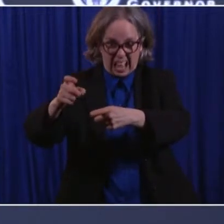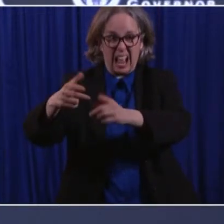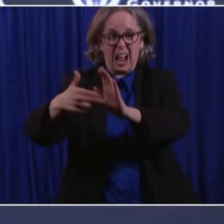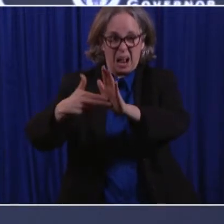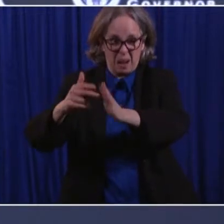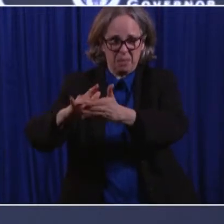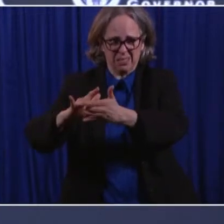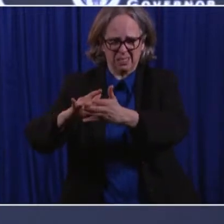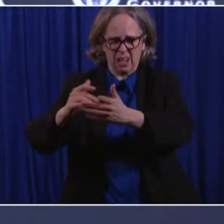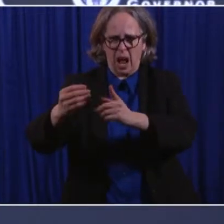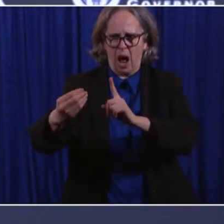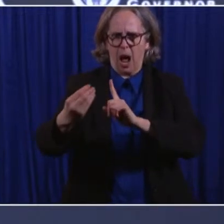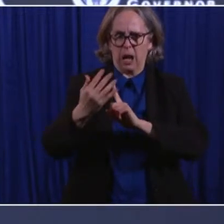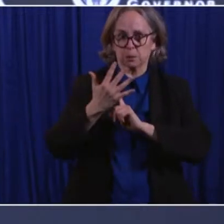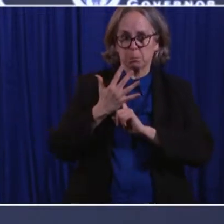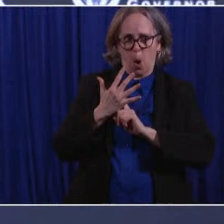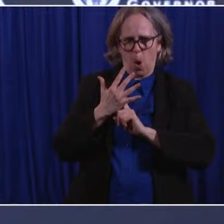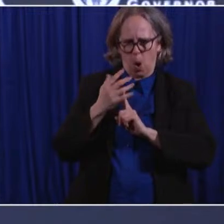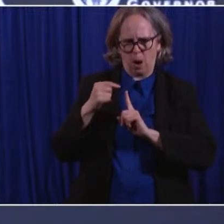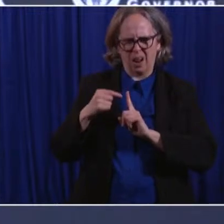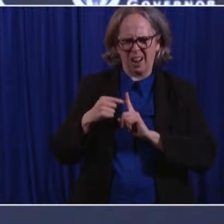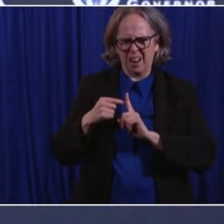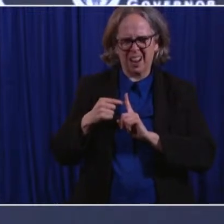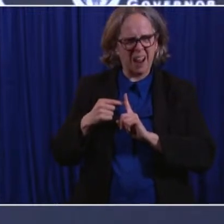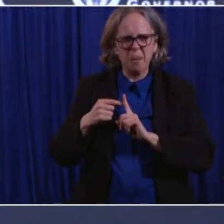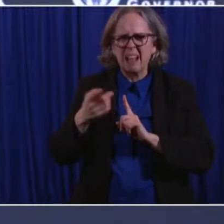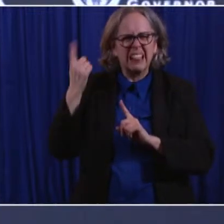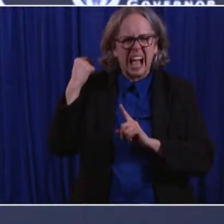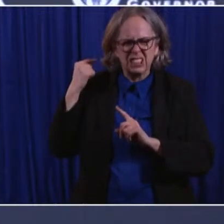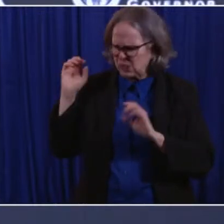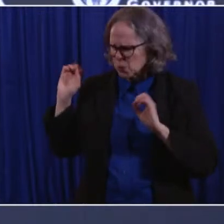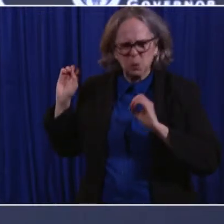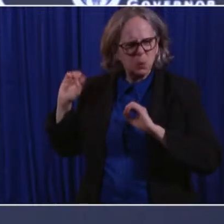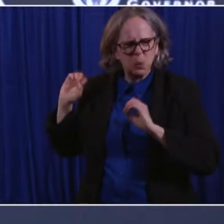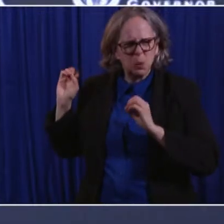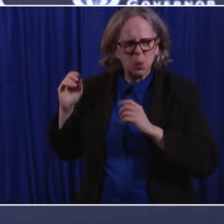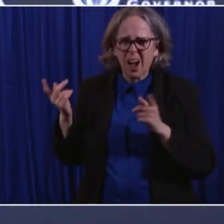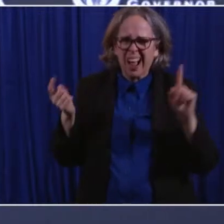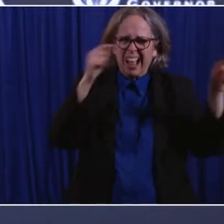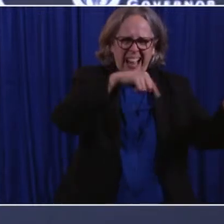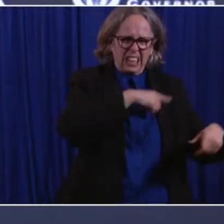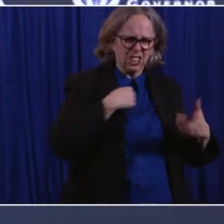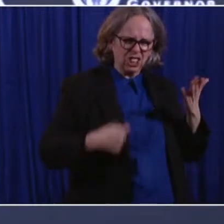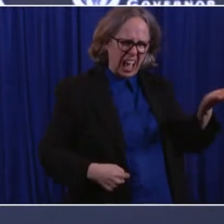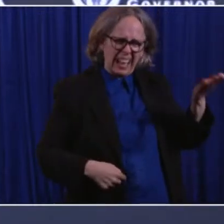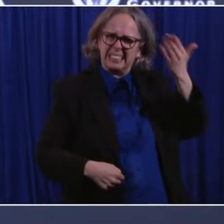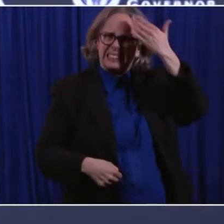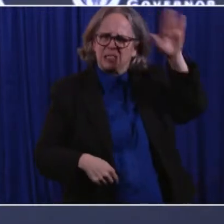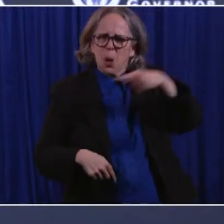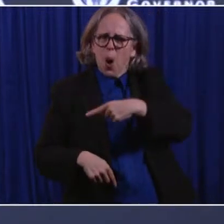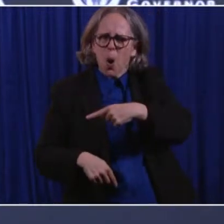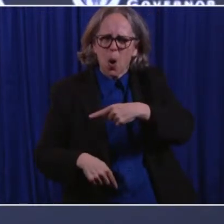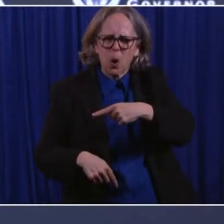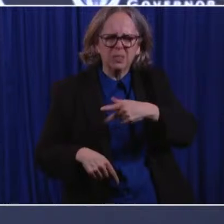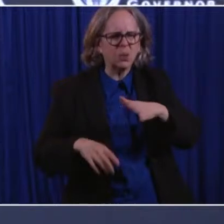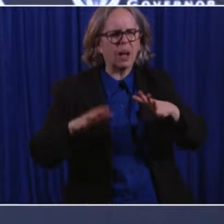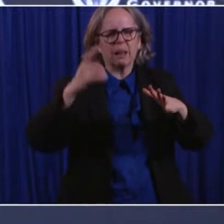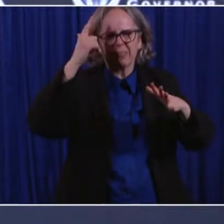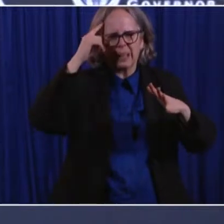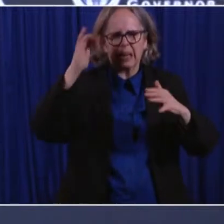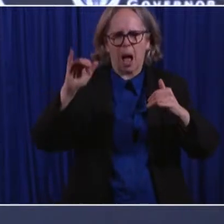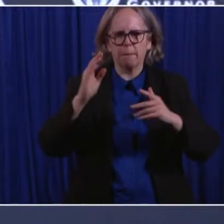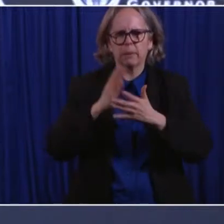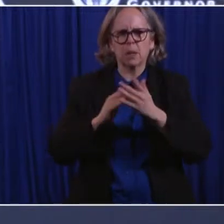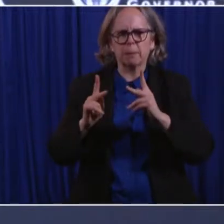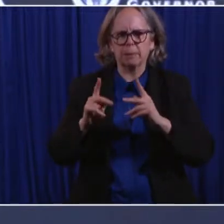who they came in contact with. So it's things like that that I think members are starting to realize is in this bill, and